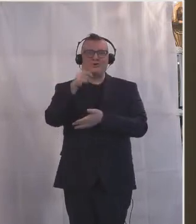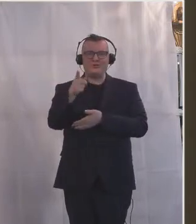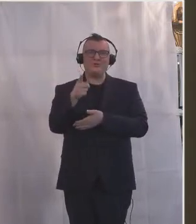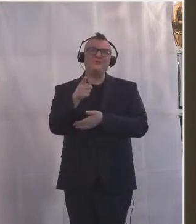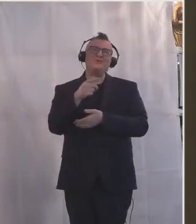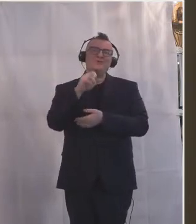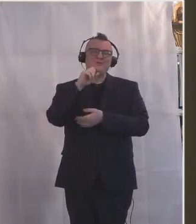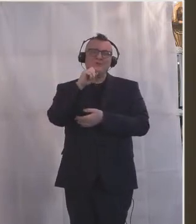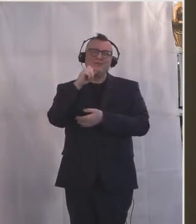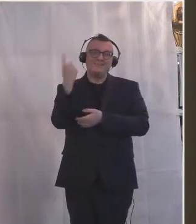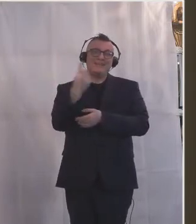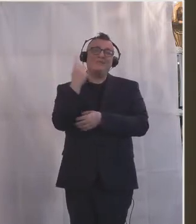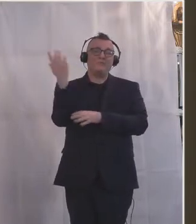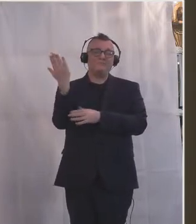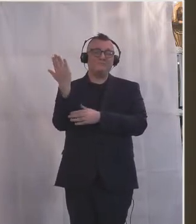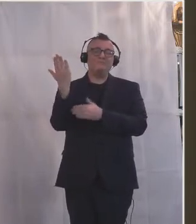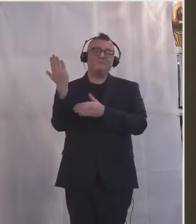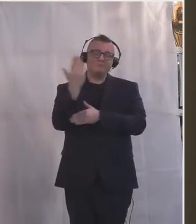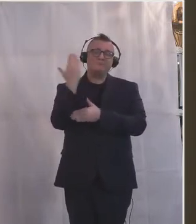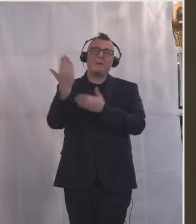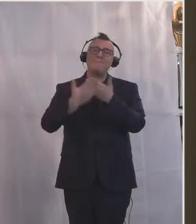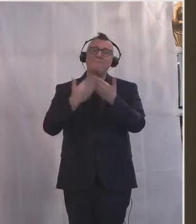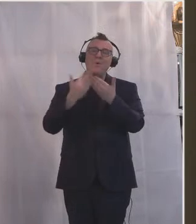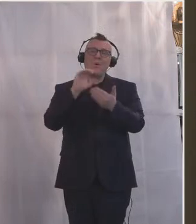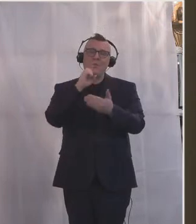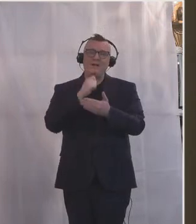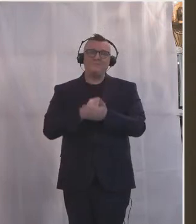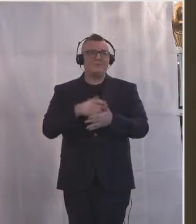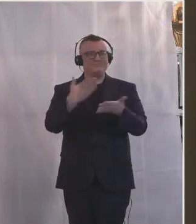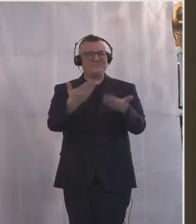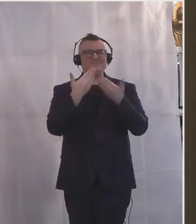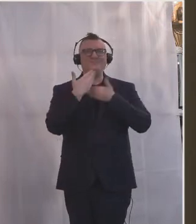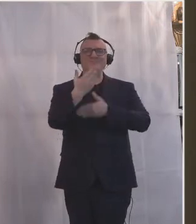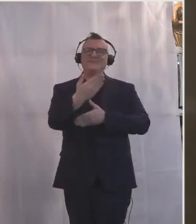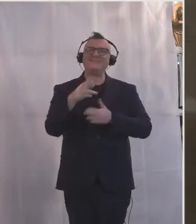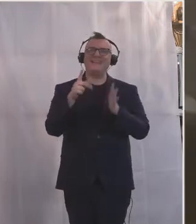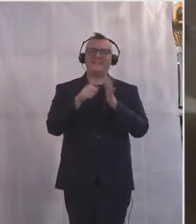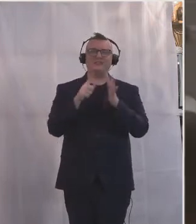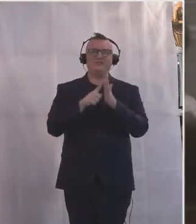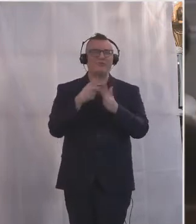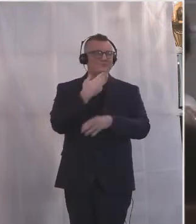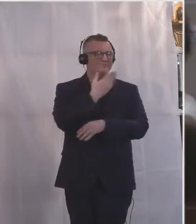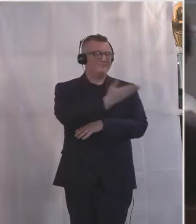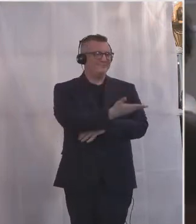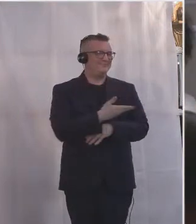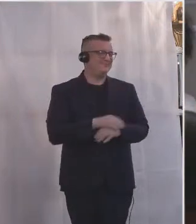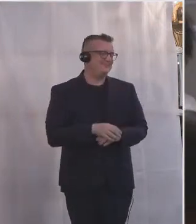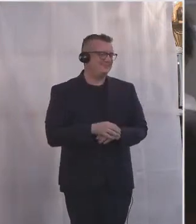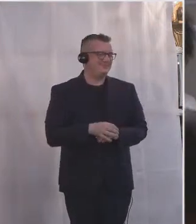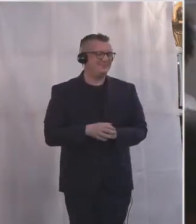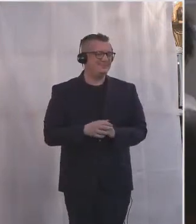in terms of what he's going to say next. But yeah, Indro, please come and join me.